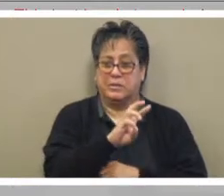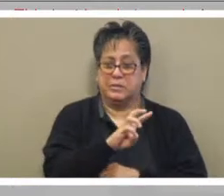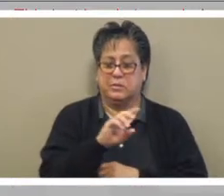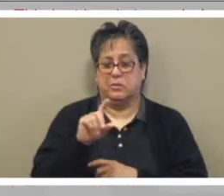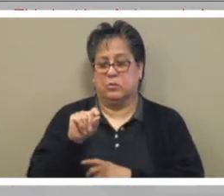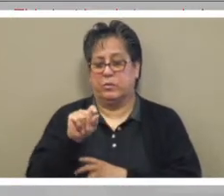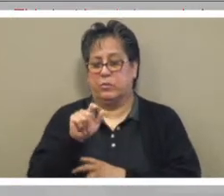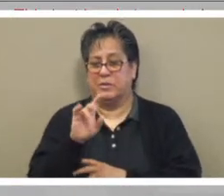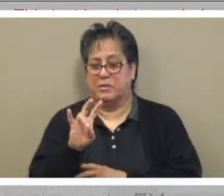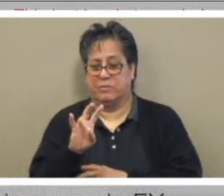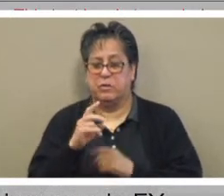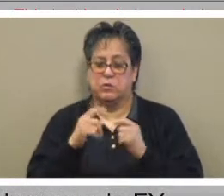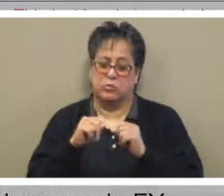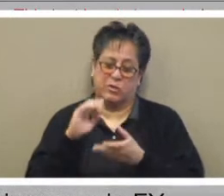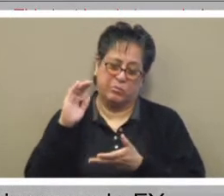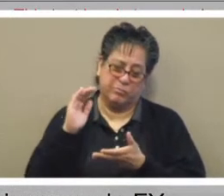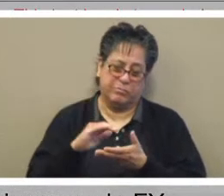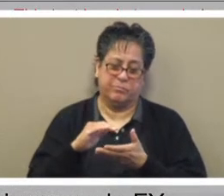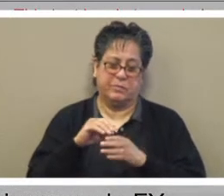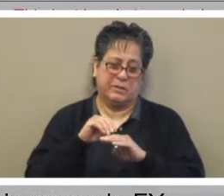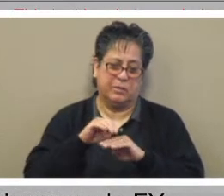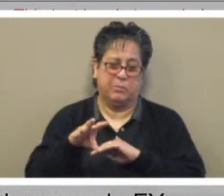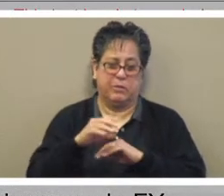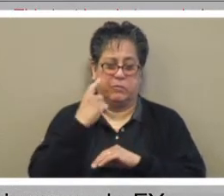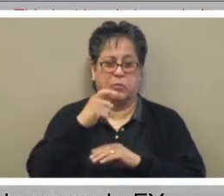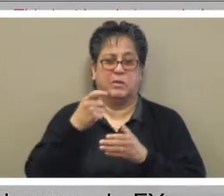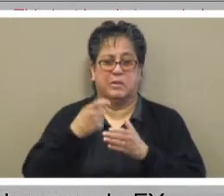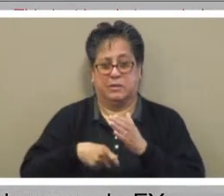to, again, minimize that impact we know we're going to see on the tax rate.